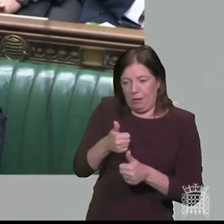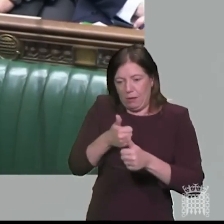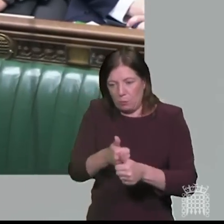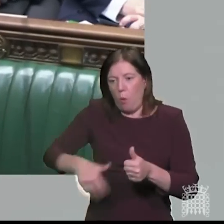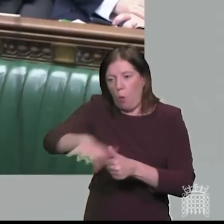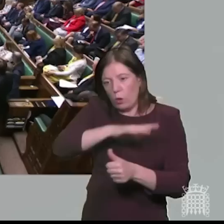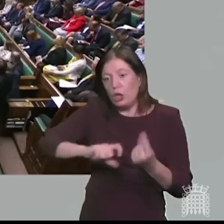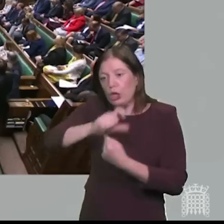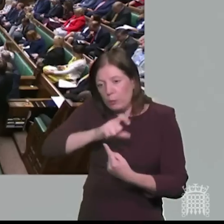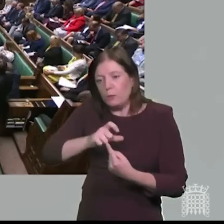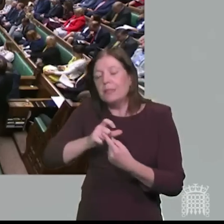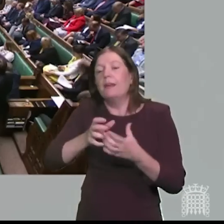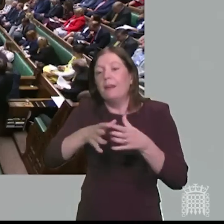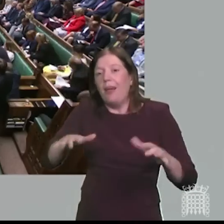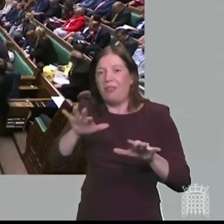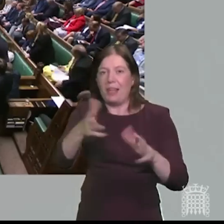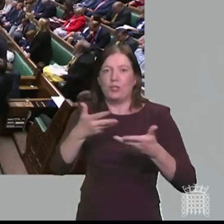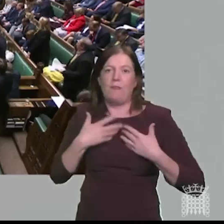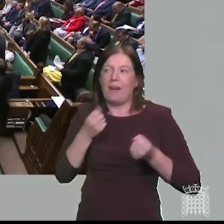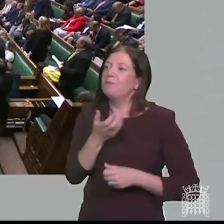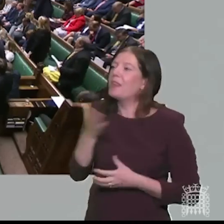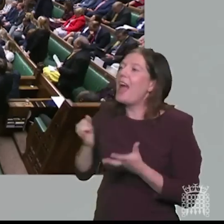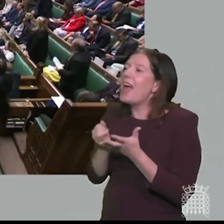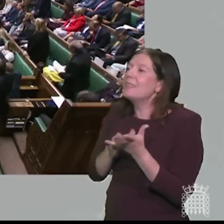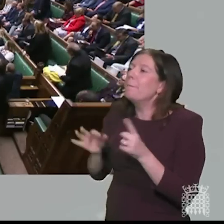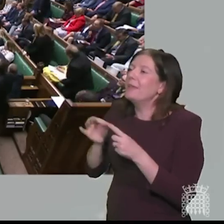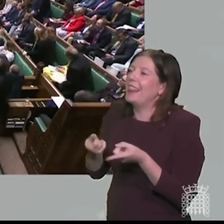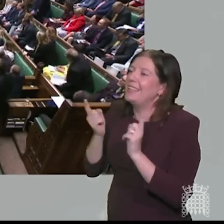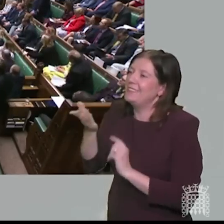investment in local communities. SNP leader Stephen Flynn.